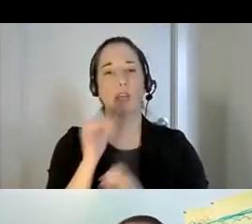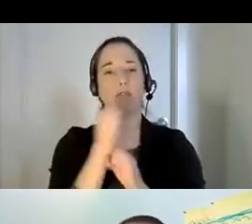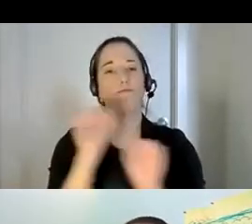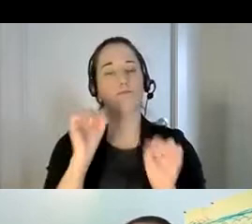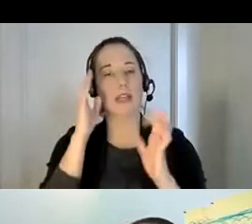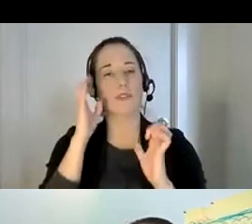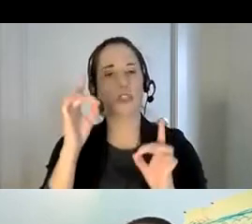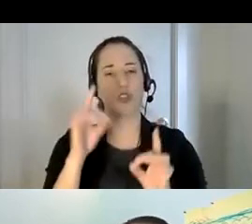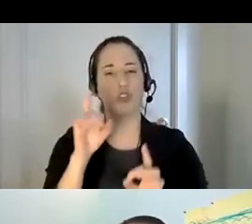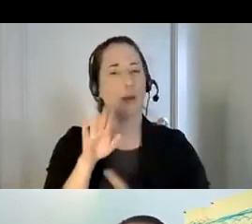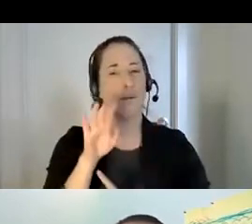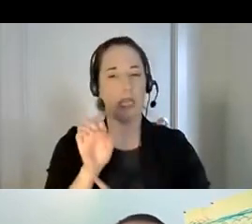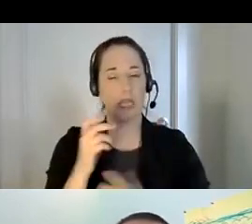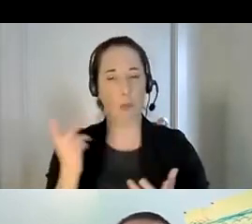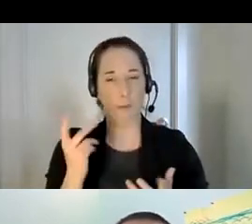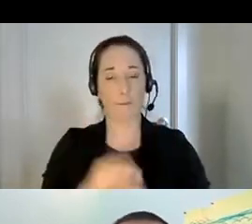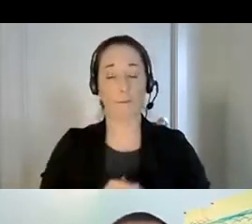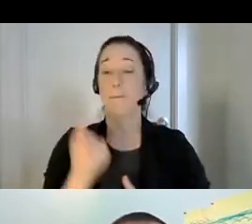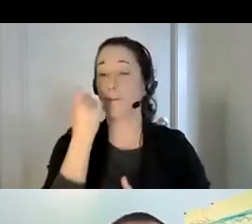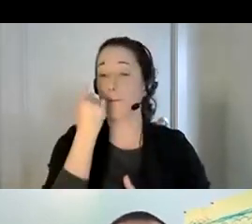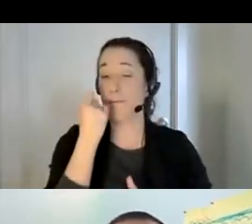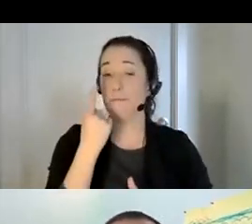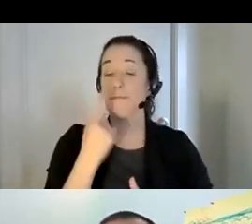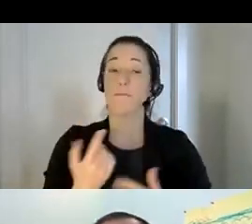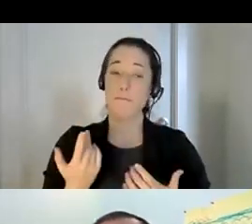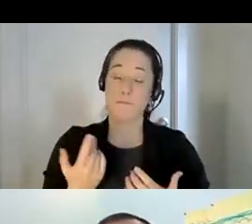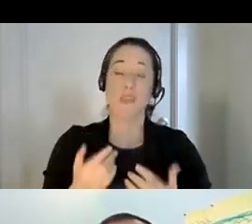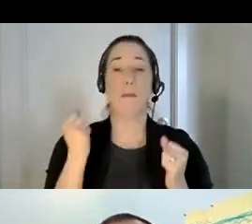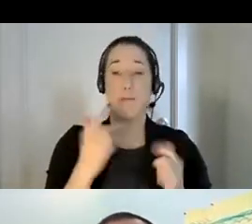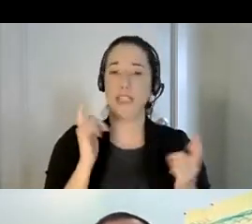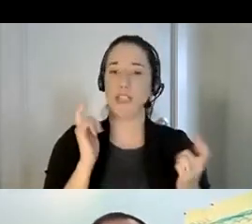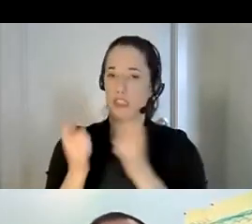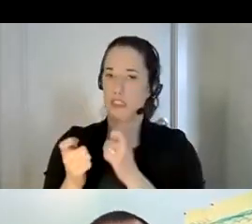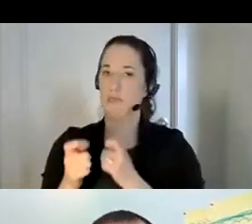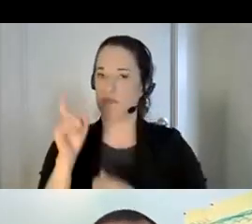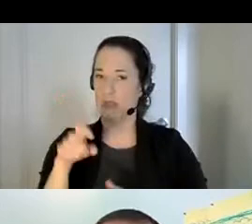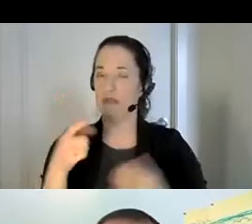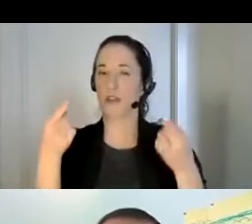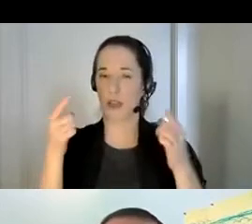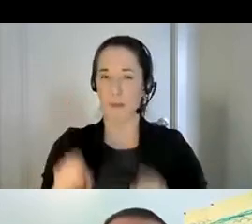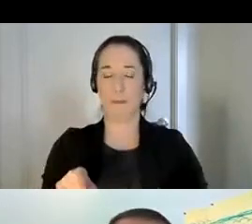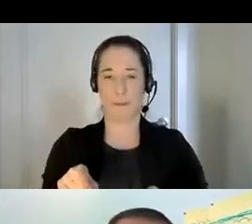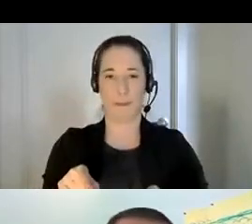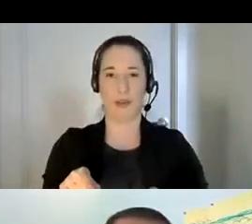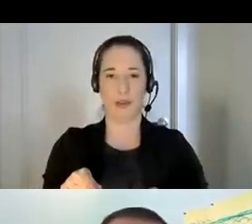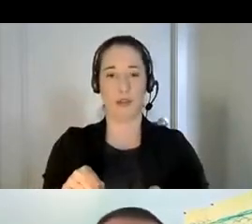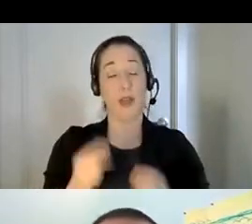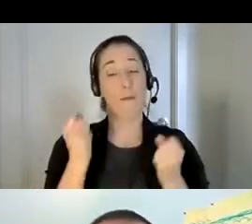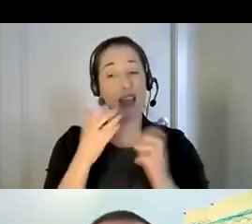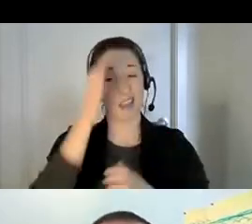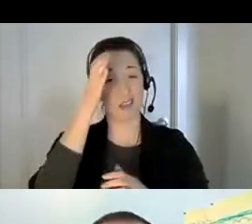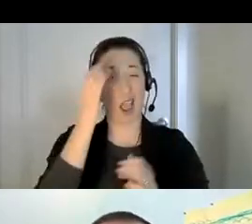There are many changes that need to be made, many ideas for what emancipatory education must look